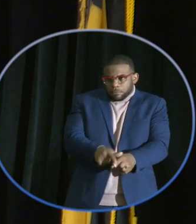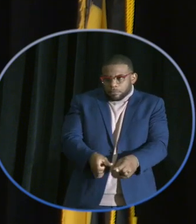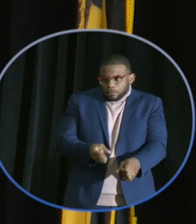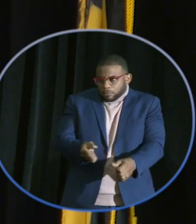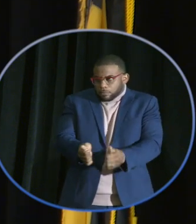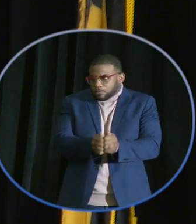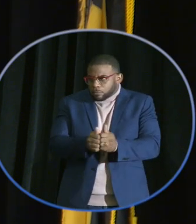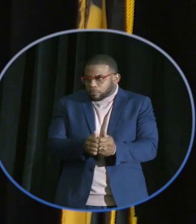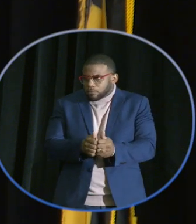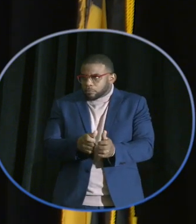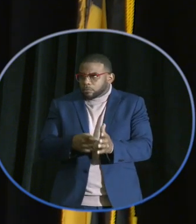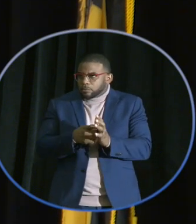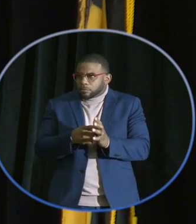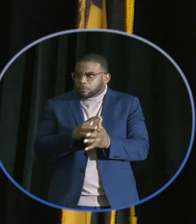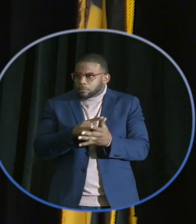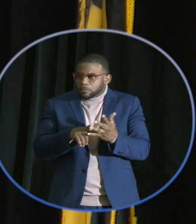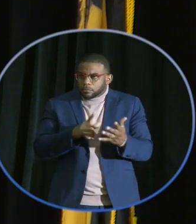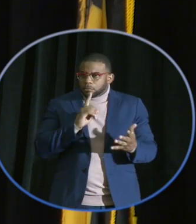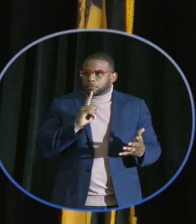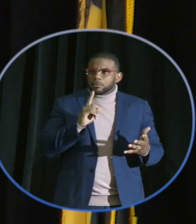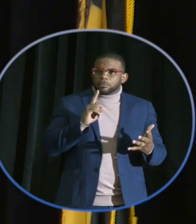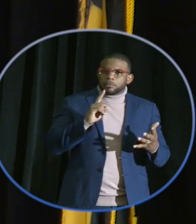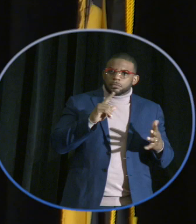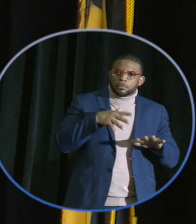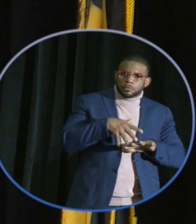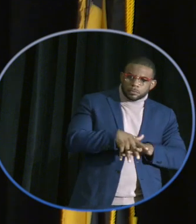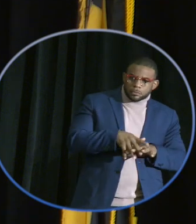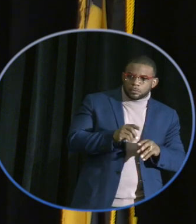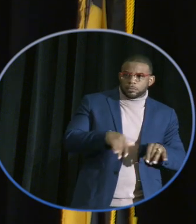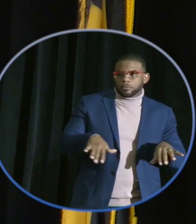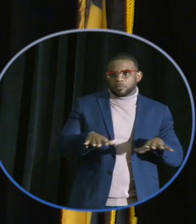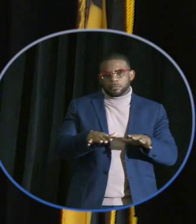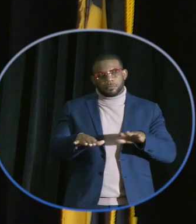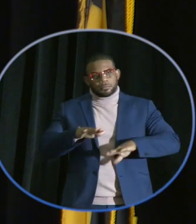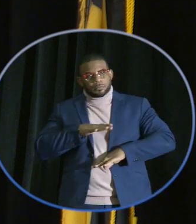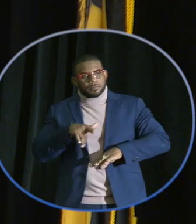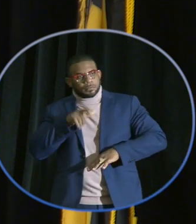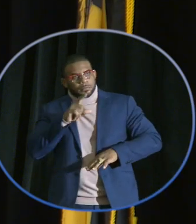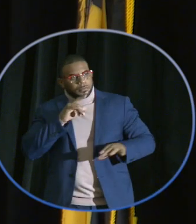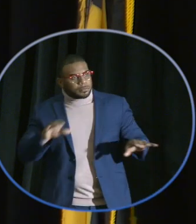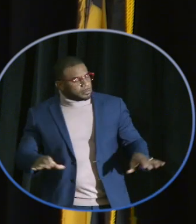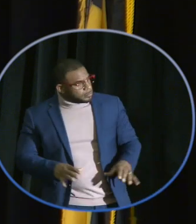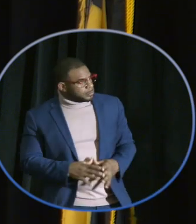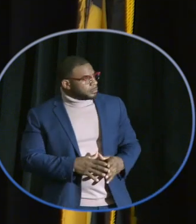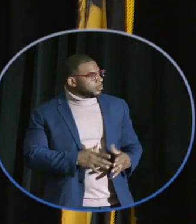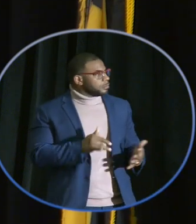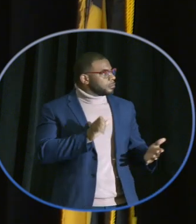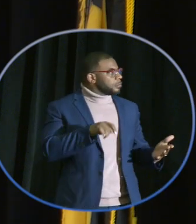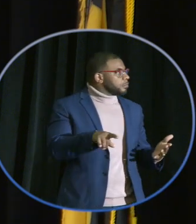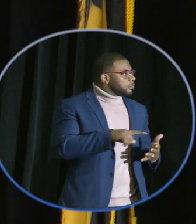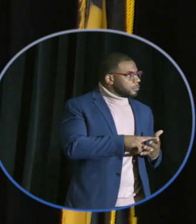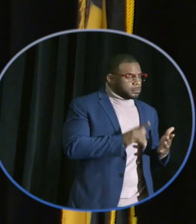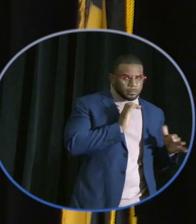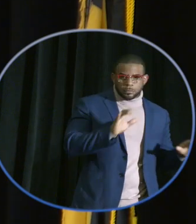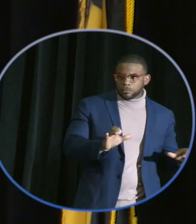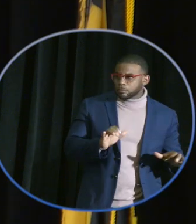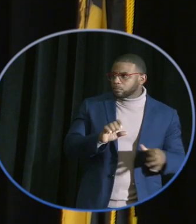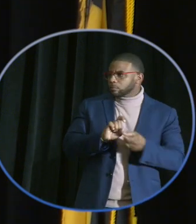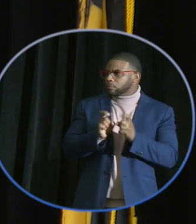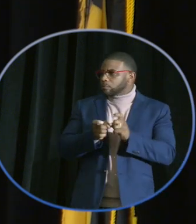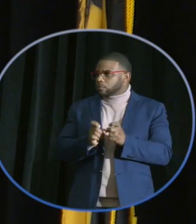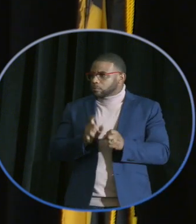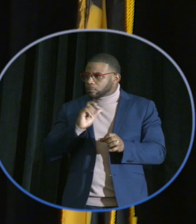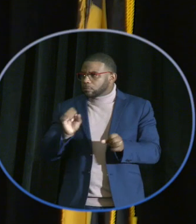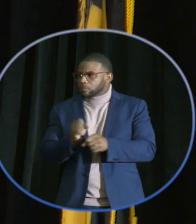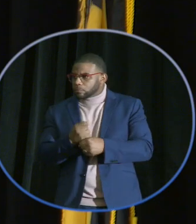pull this together. It takes those who are the boots on the ground to fulfill what needs to be done so that things can be done, so that changes